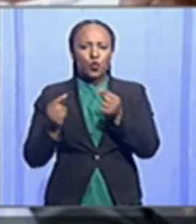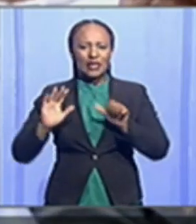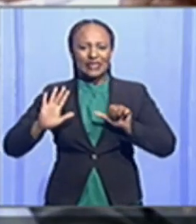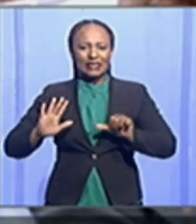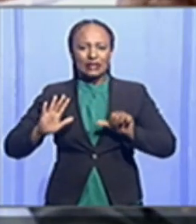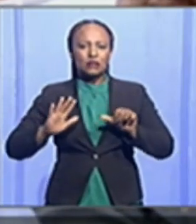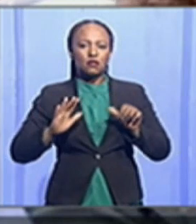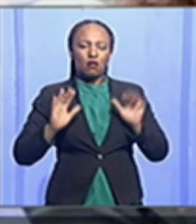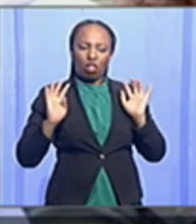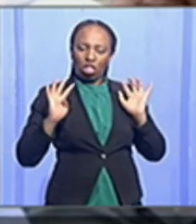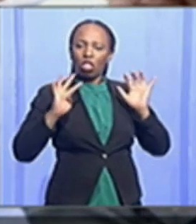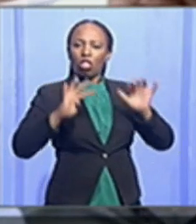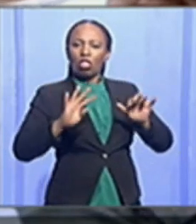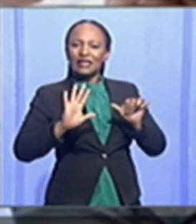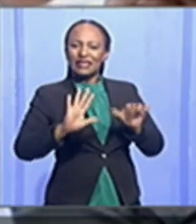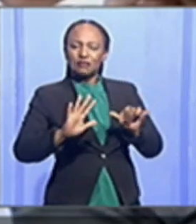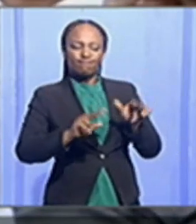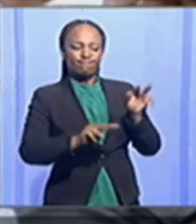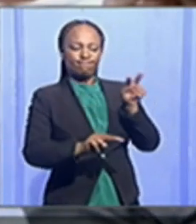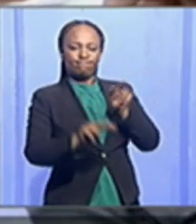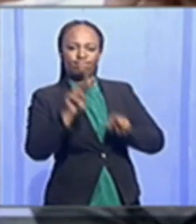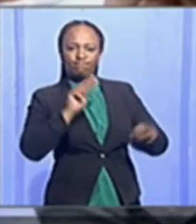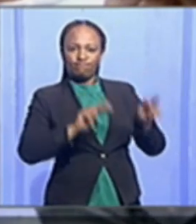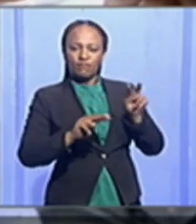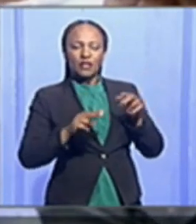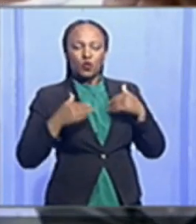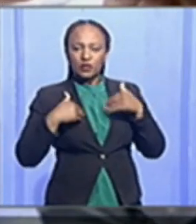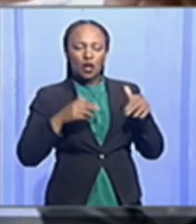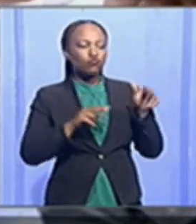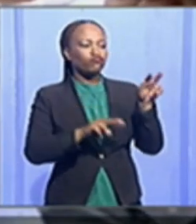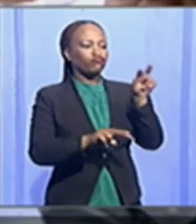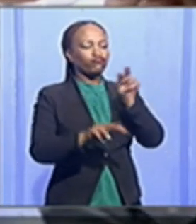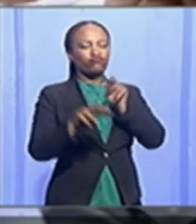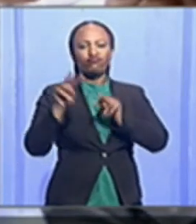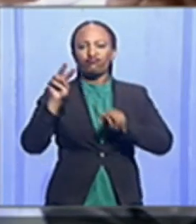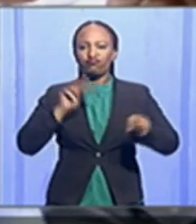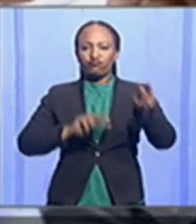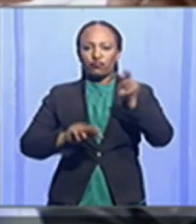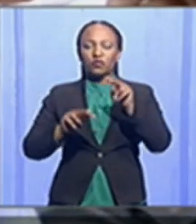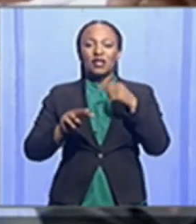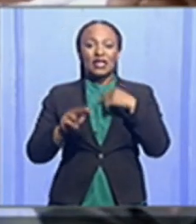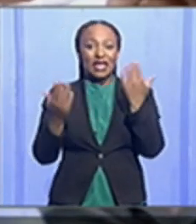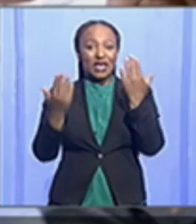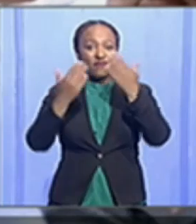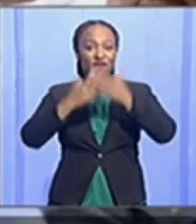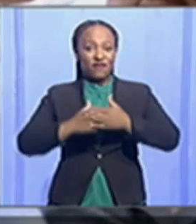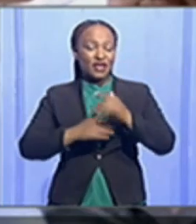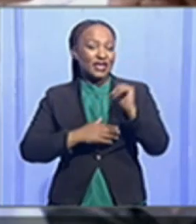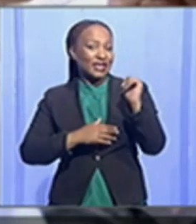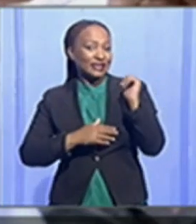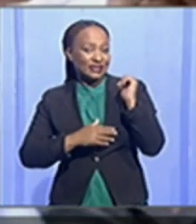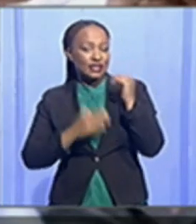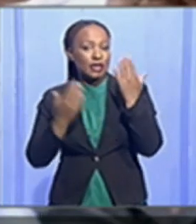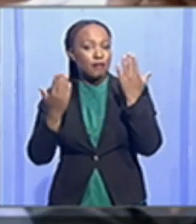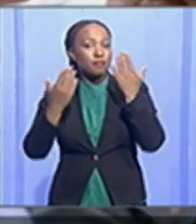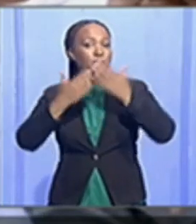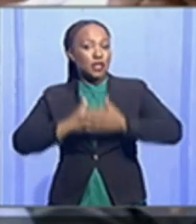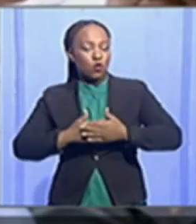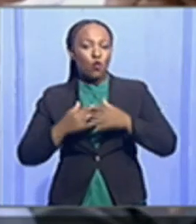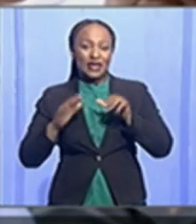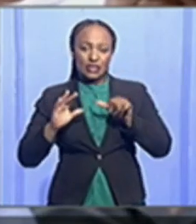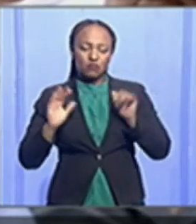gather here. From there, they start patrolling late in the evening. But yesterday evening, as they gathered